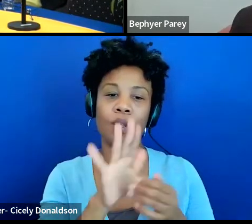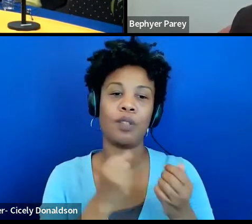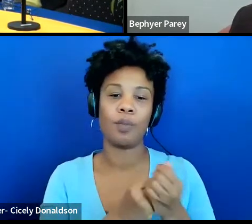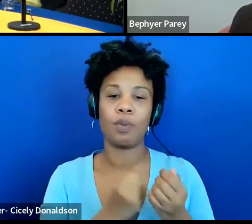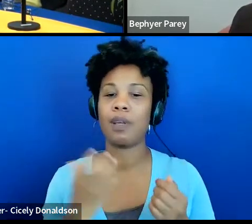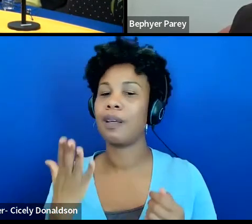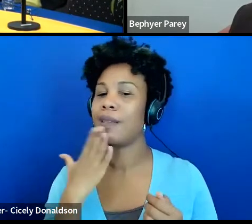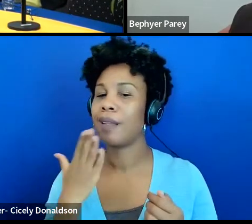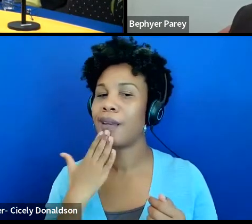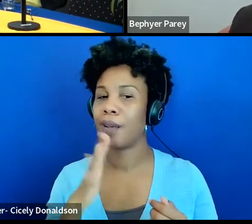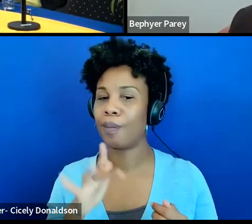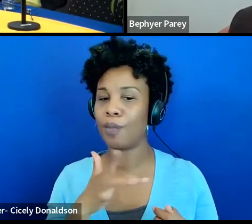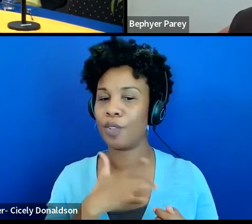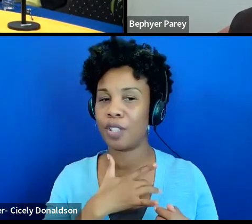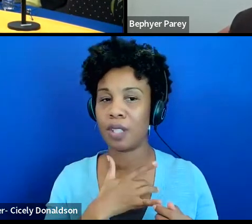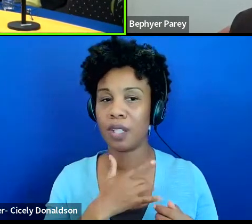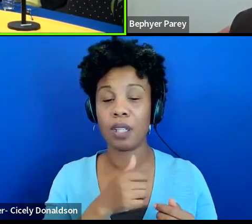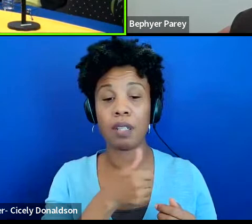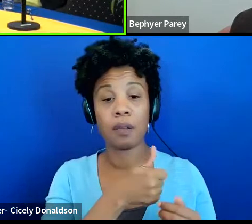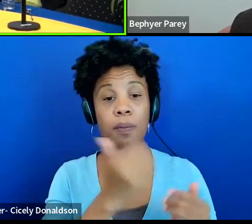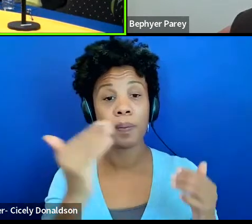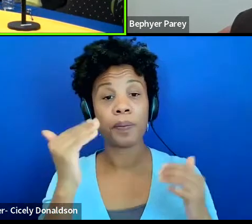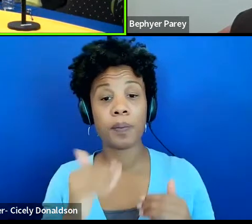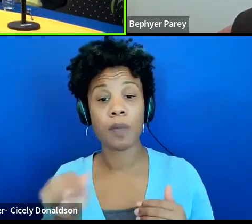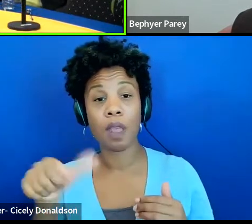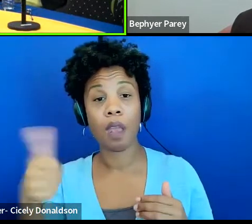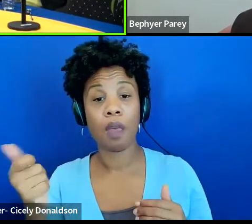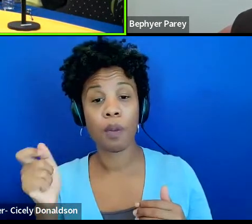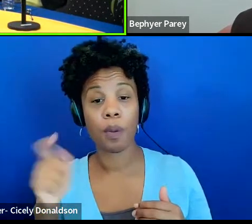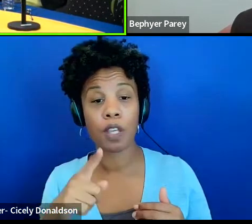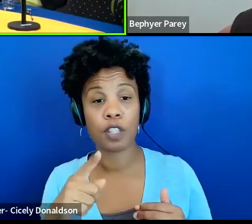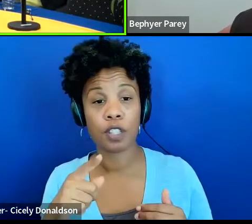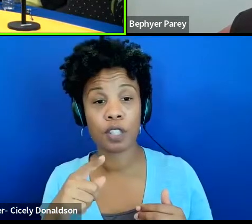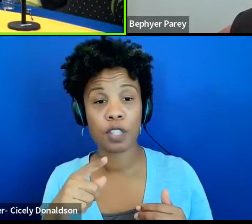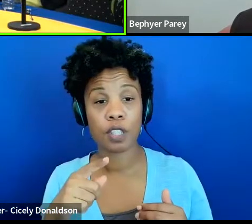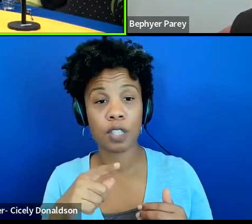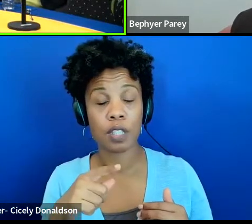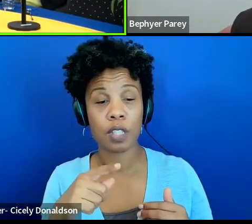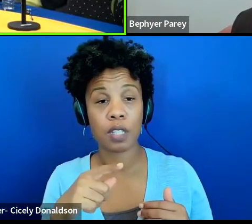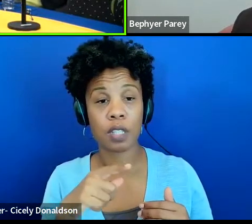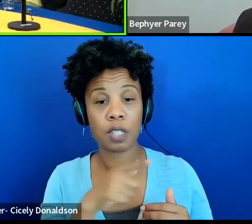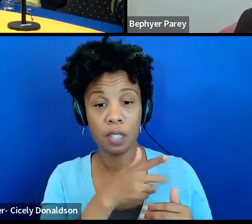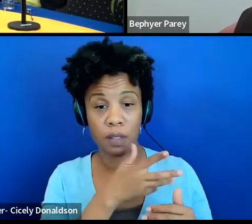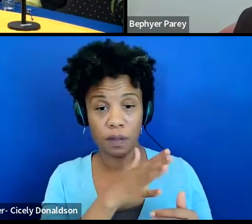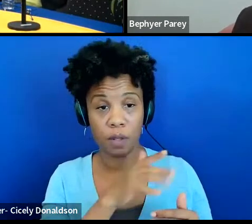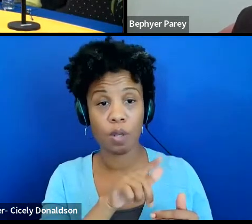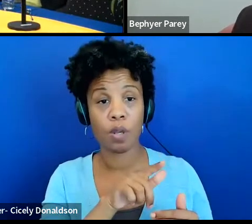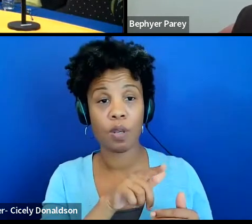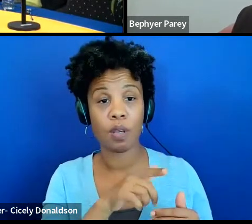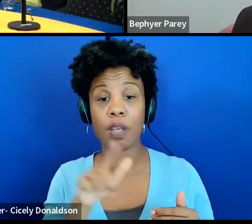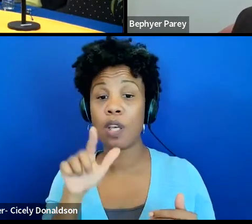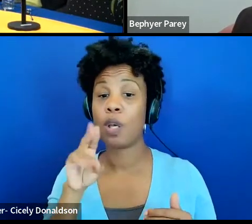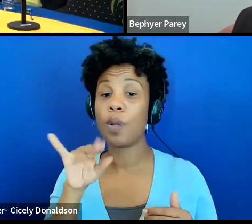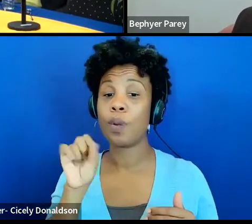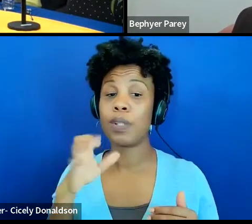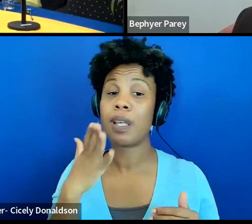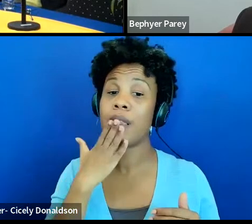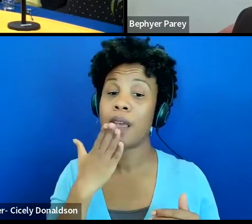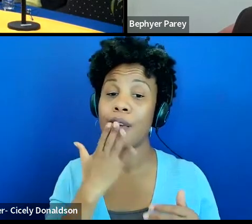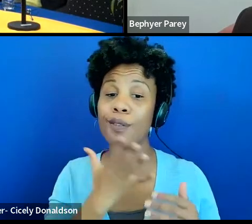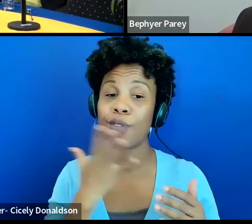appreciate All right. that. Any other question? No, Beverly that is Reynolds. Okay, so thank you very